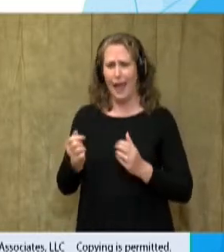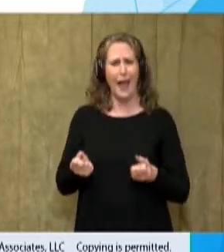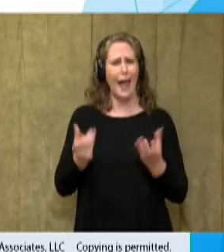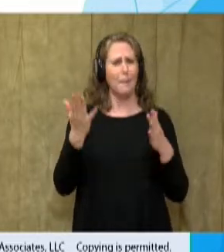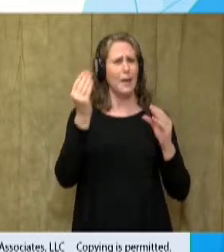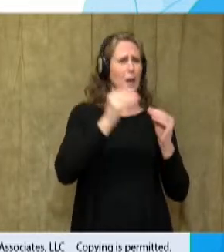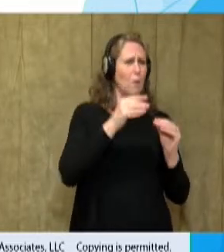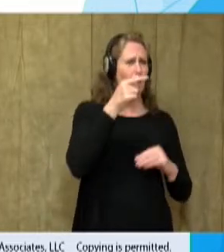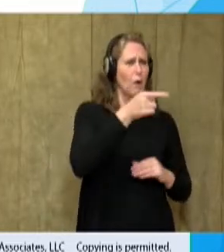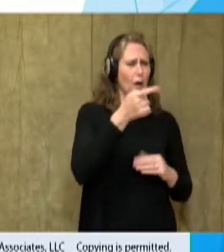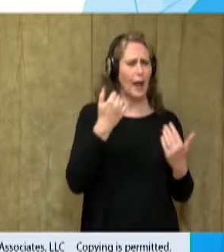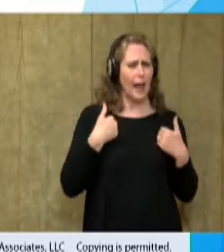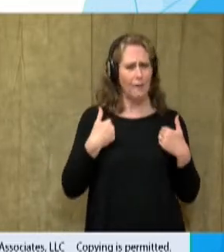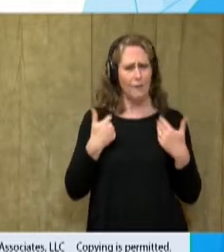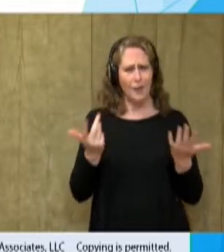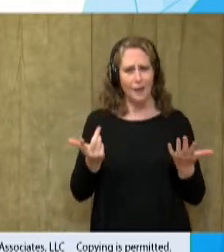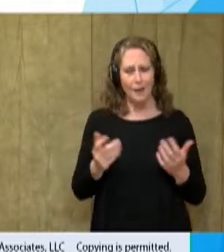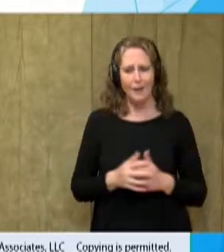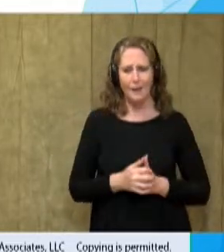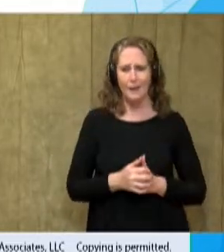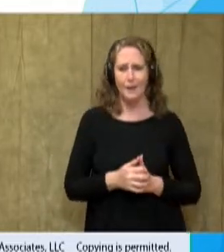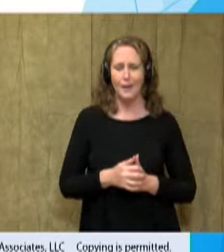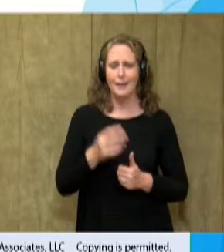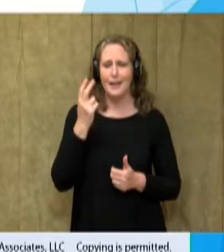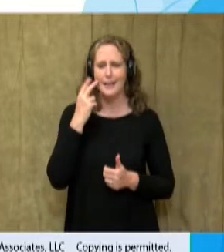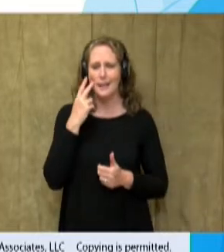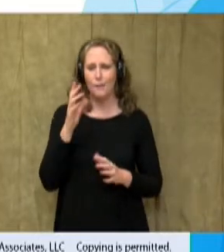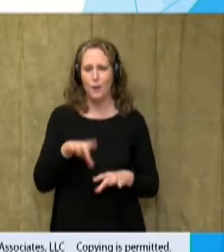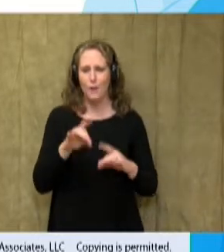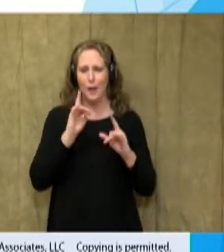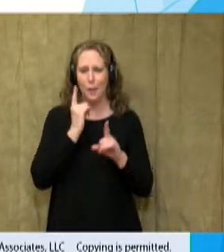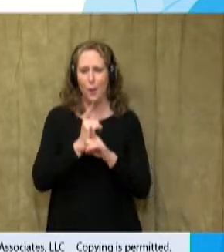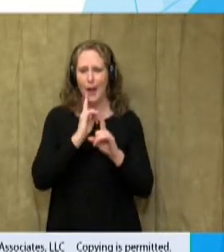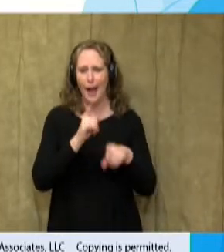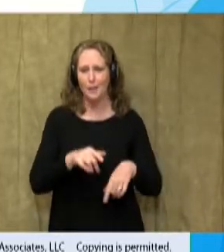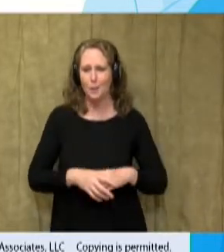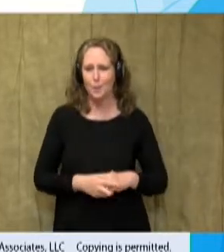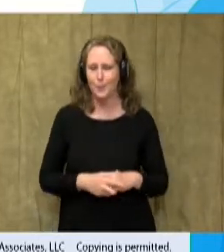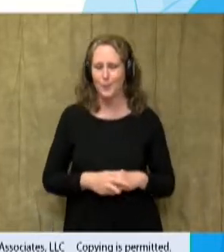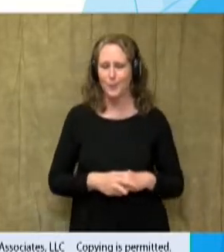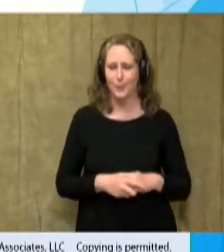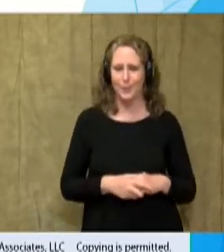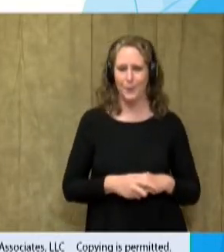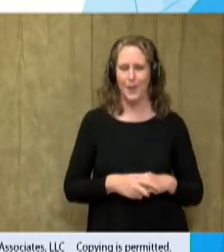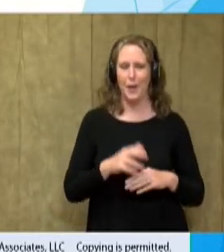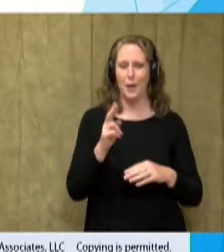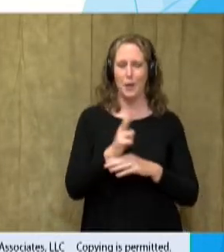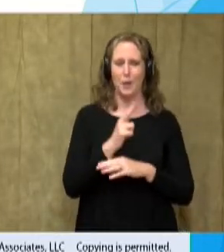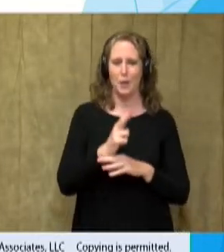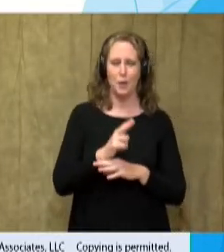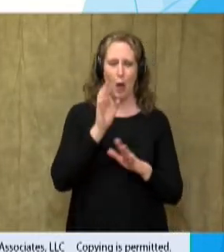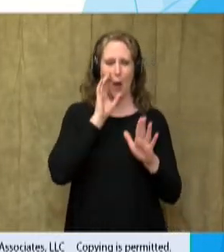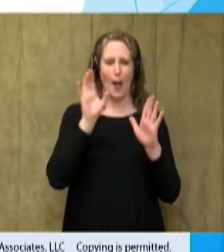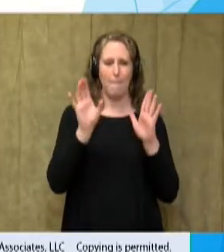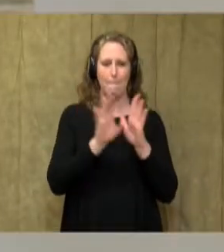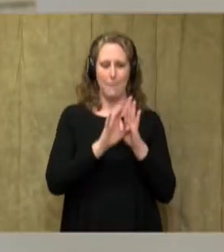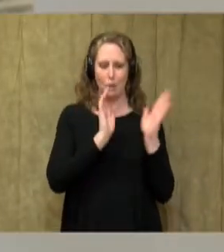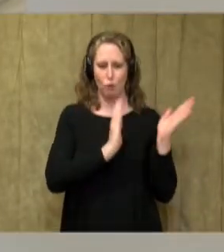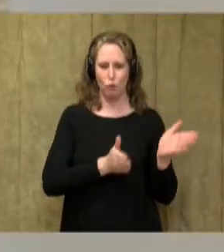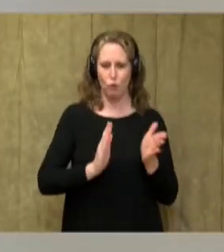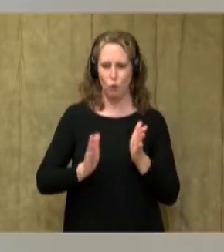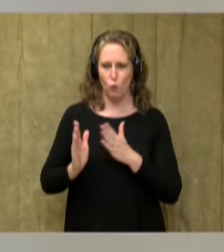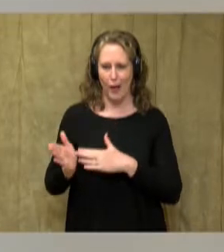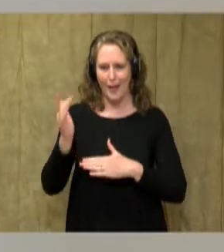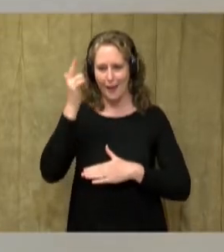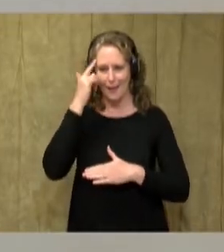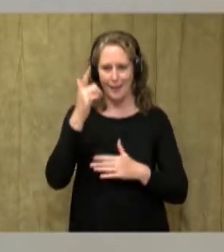you use? We're going to solve this really quickly to see if you got the right answer. And we're going to use our picture strategy because I think that might